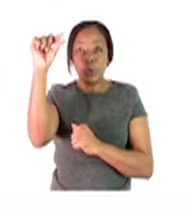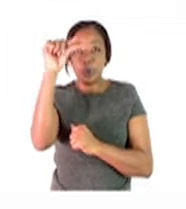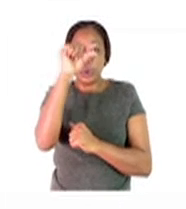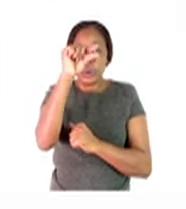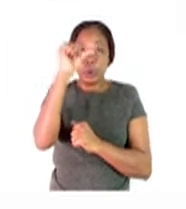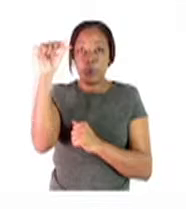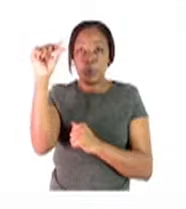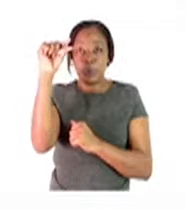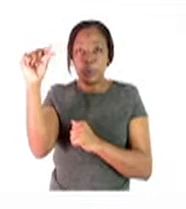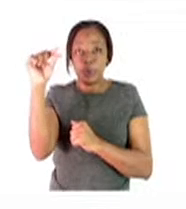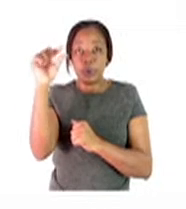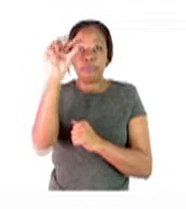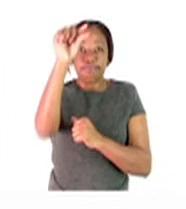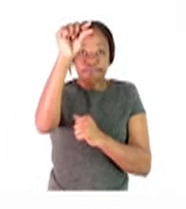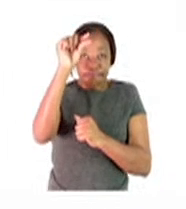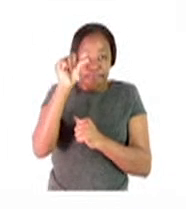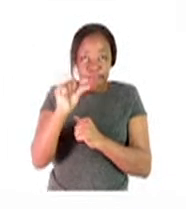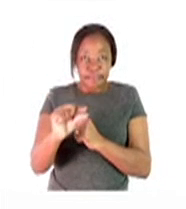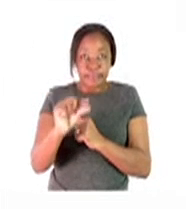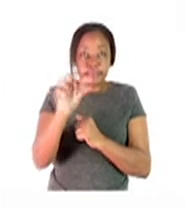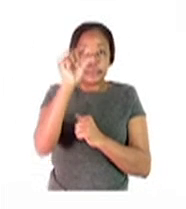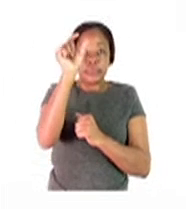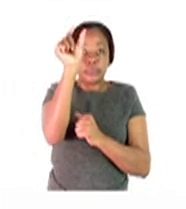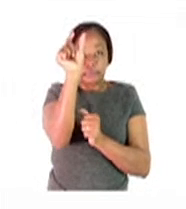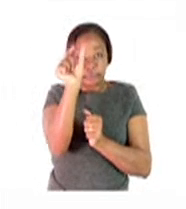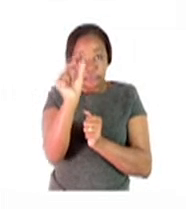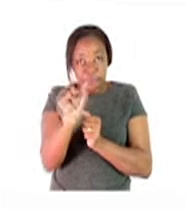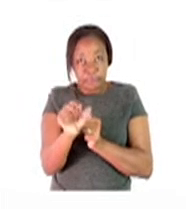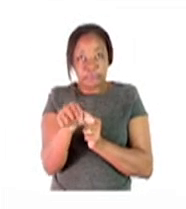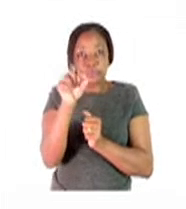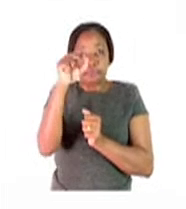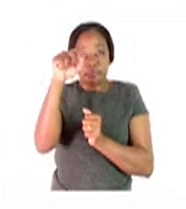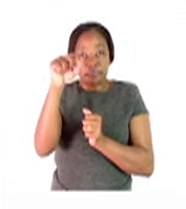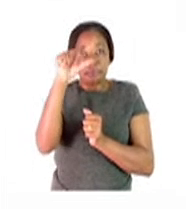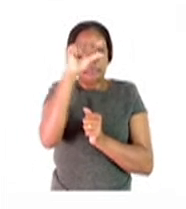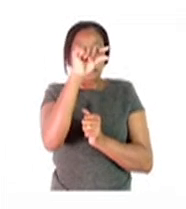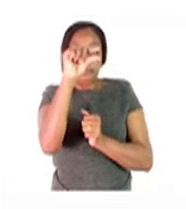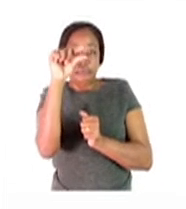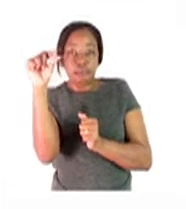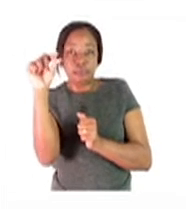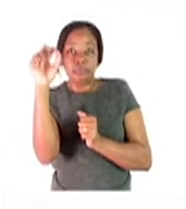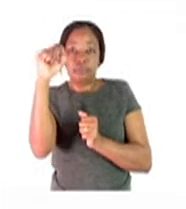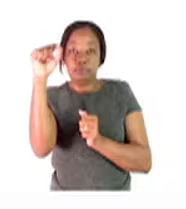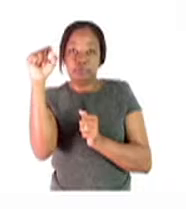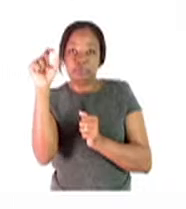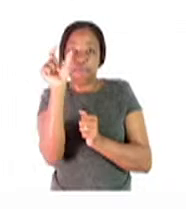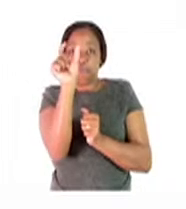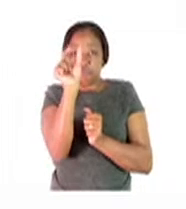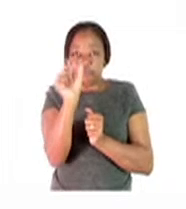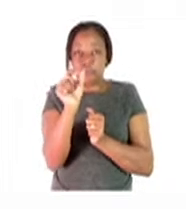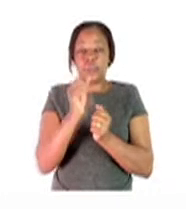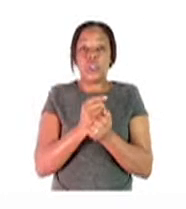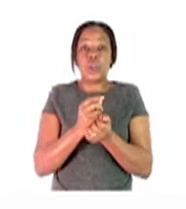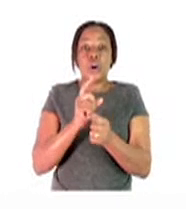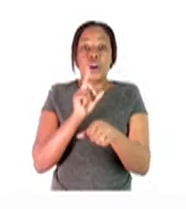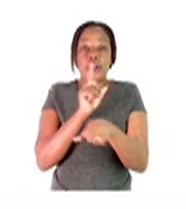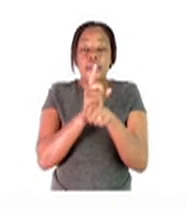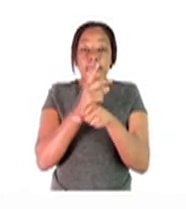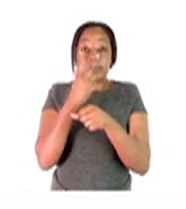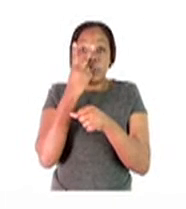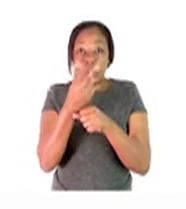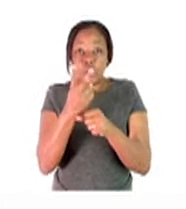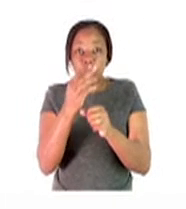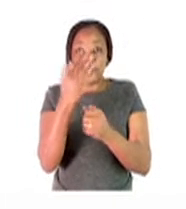word correctly. And the clue will be given to you by a picture. Once you check a